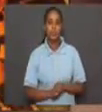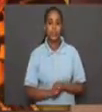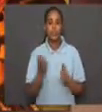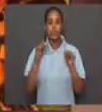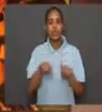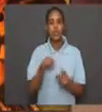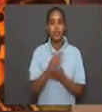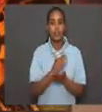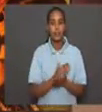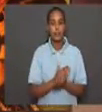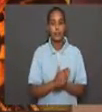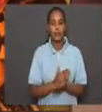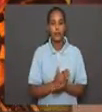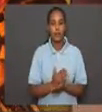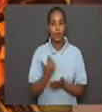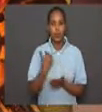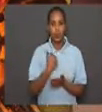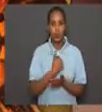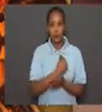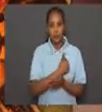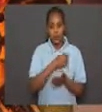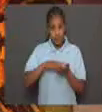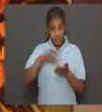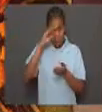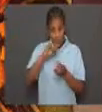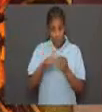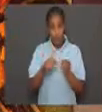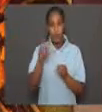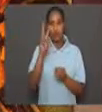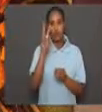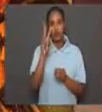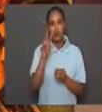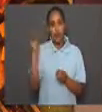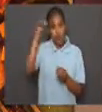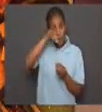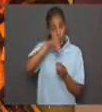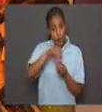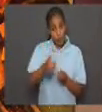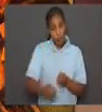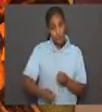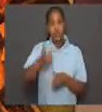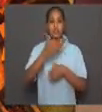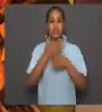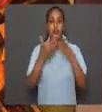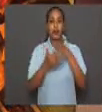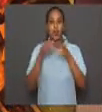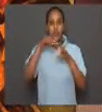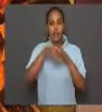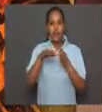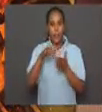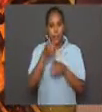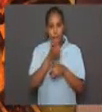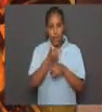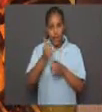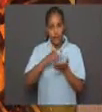In today's lesson, we are going to learn about two more major steps in the